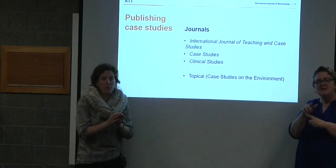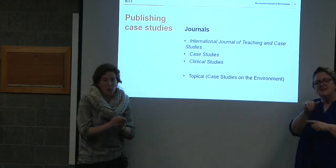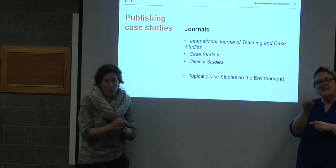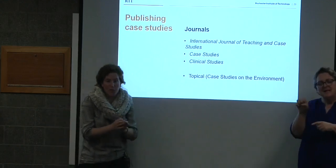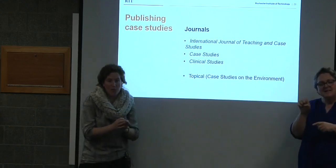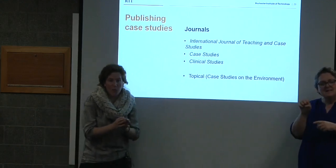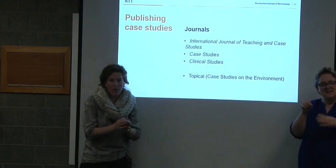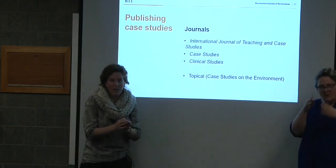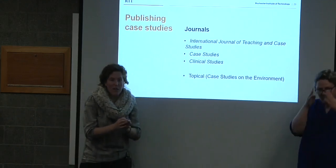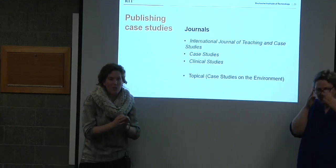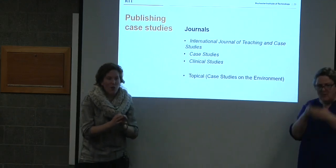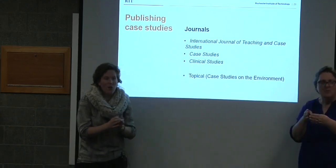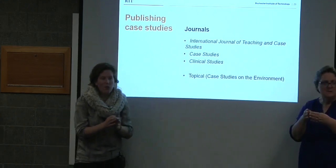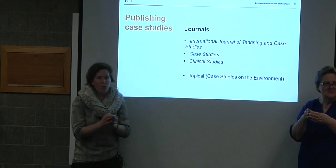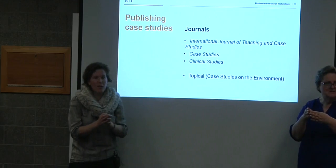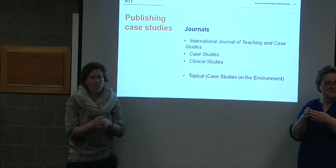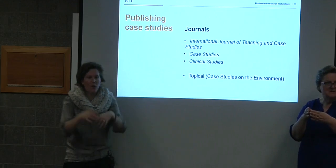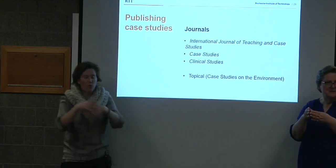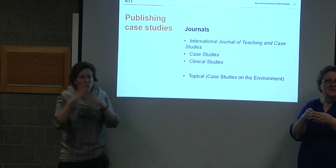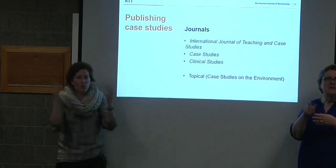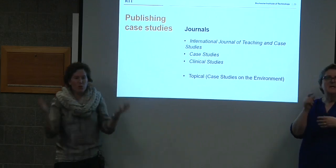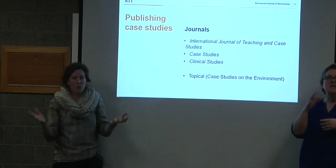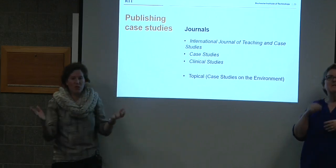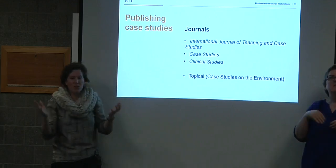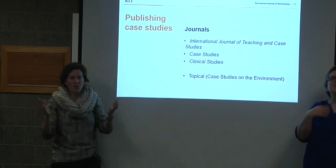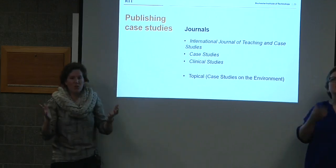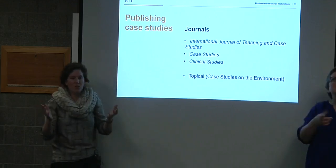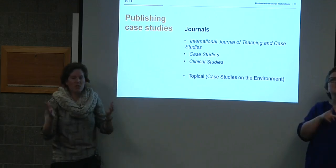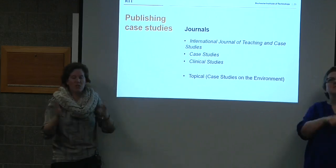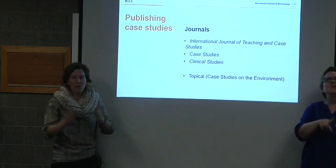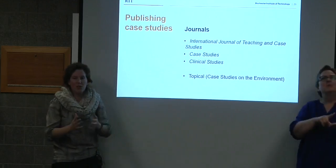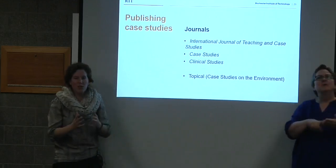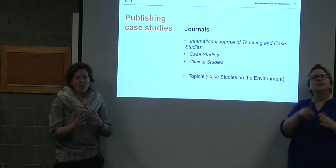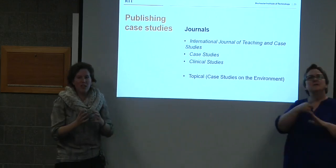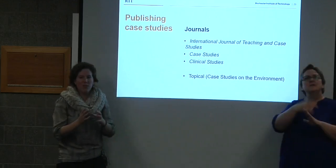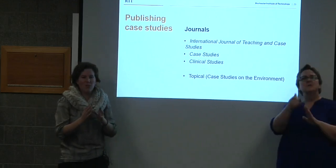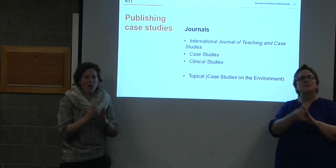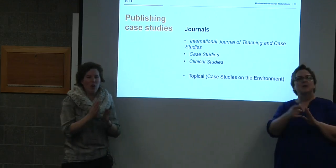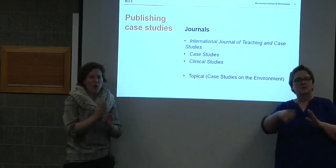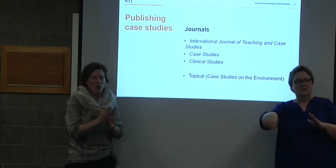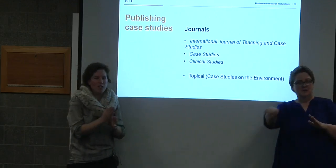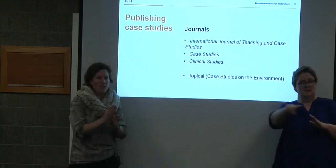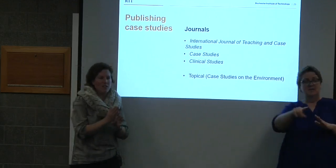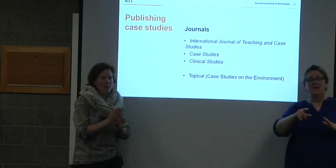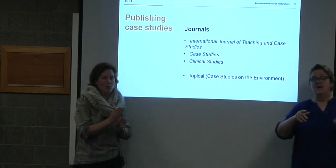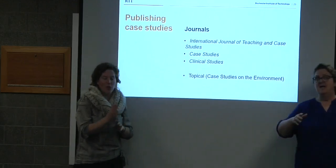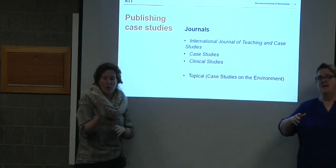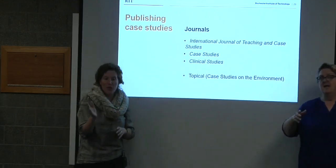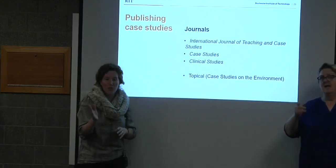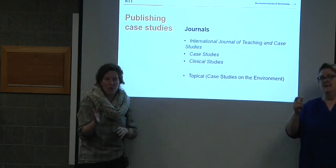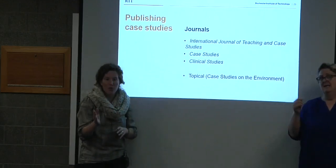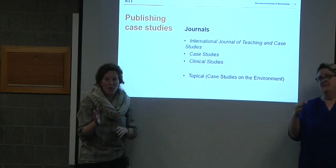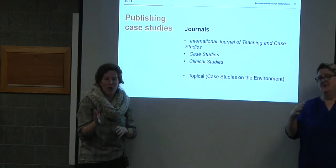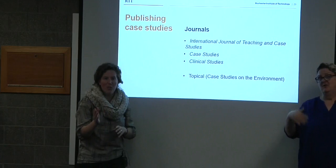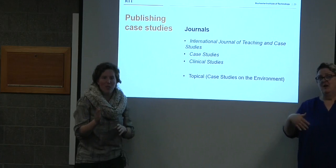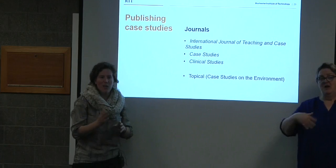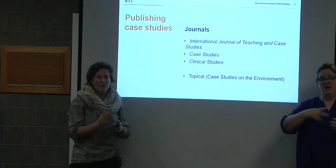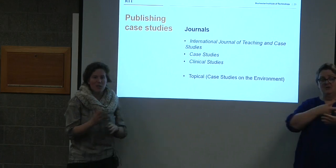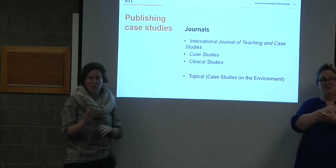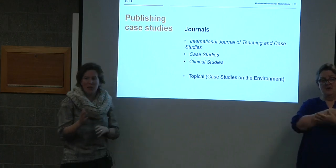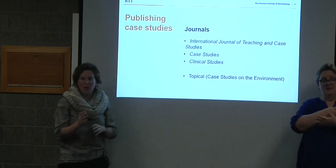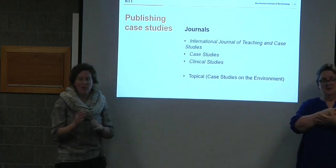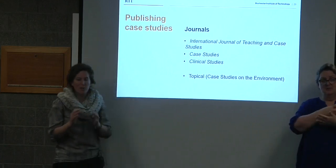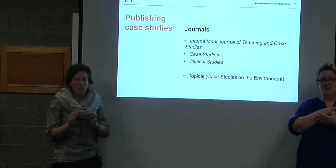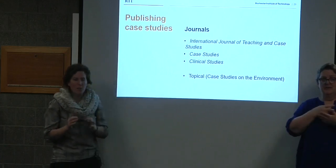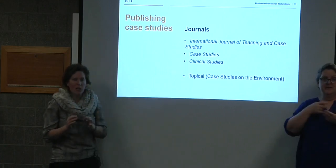are really, really focused, right? So often if we give a research project to students, especially if they're not already, let's say, in a graduate